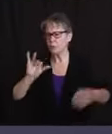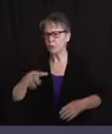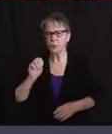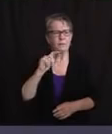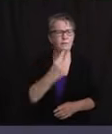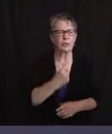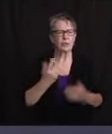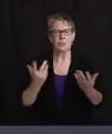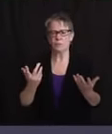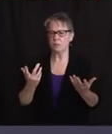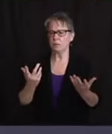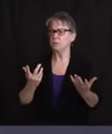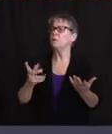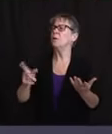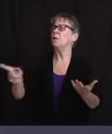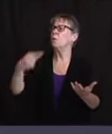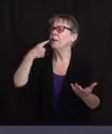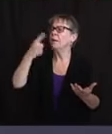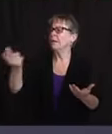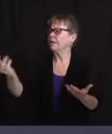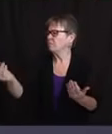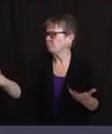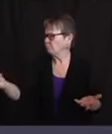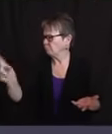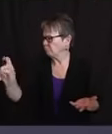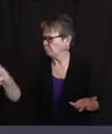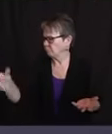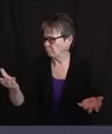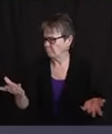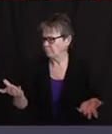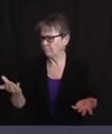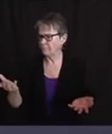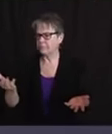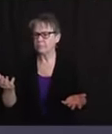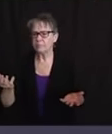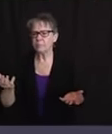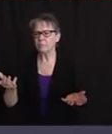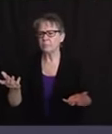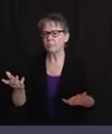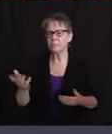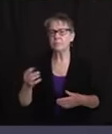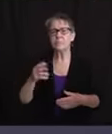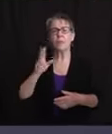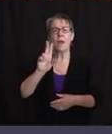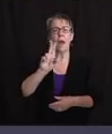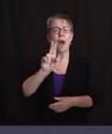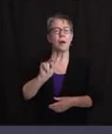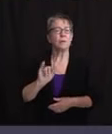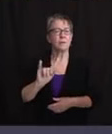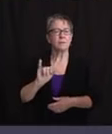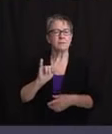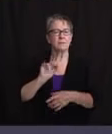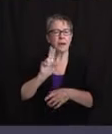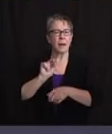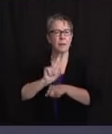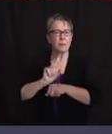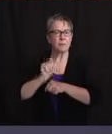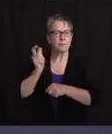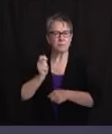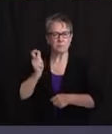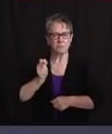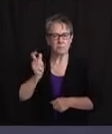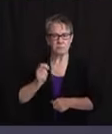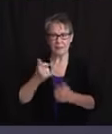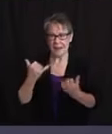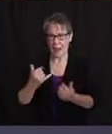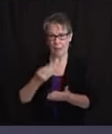local officials. On unemployment, workers who've exhausted their unemployment benefits are now eligible for the extra 13 weeks. They've been